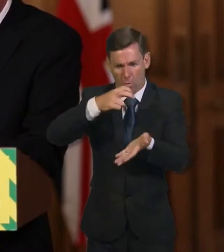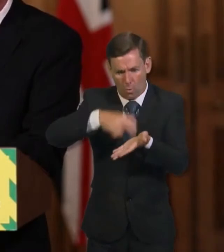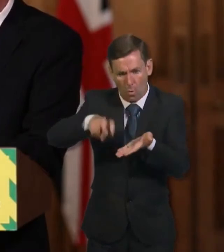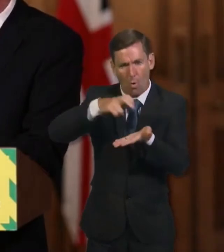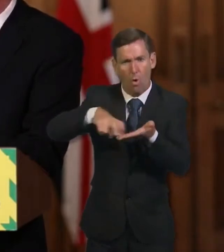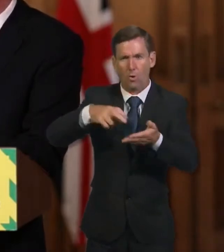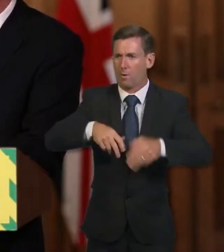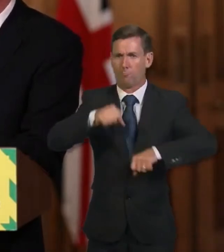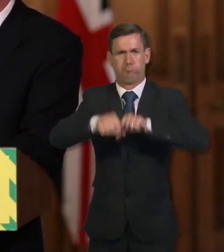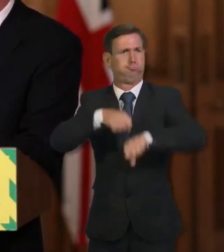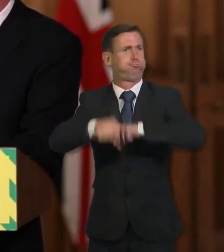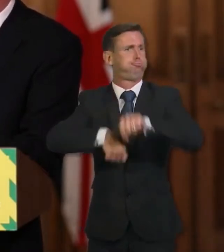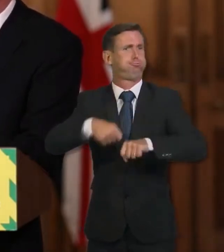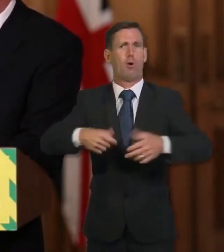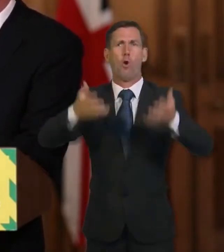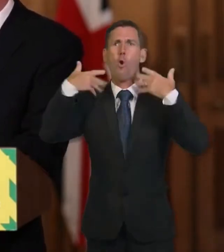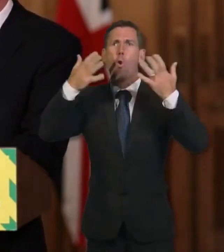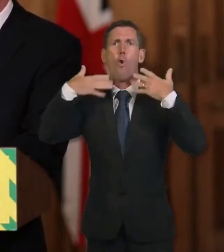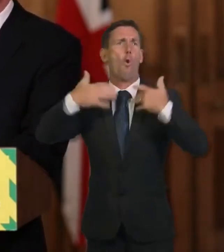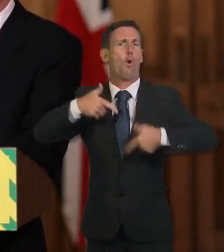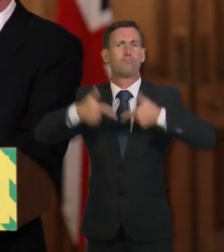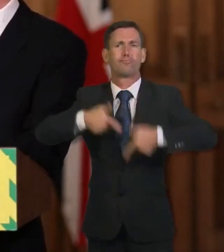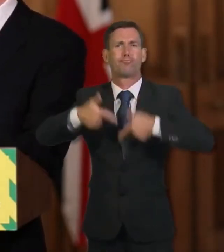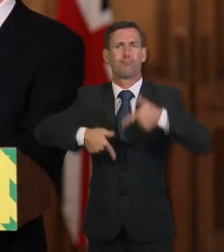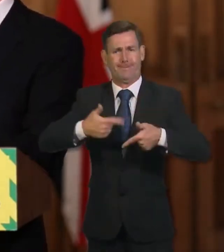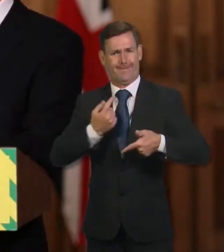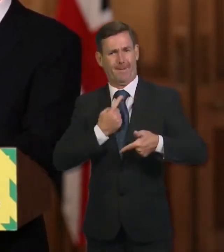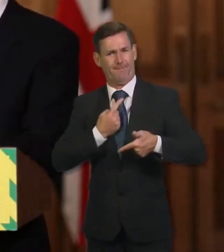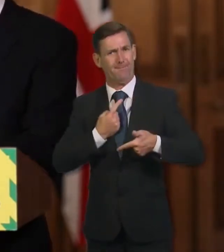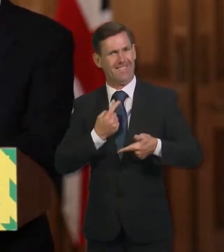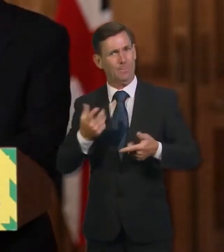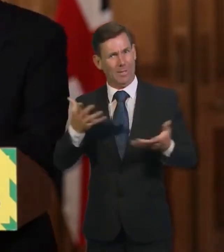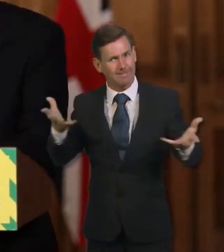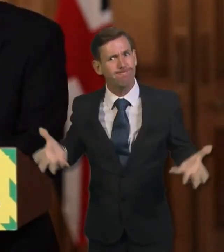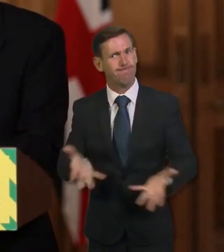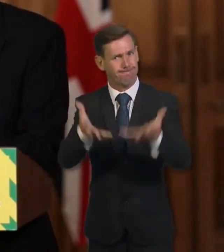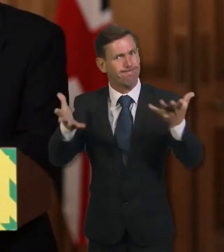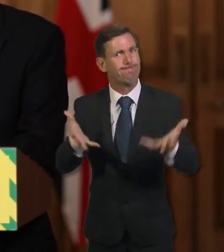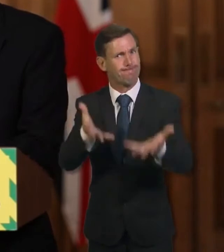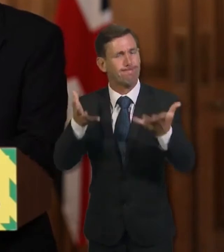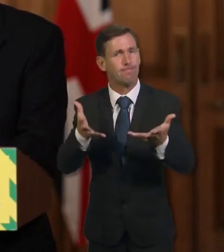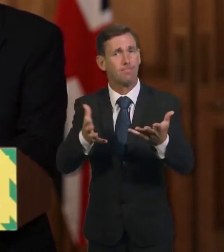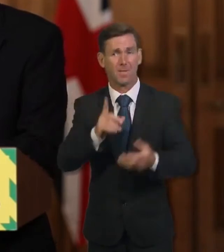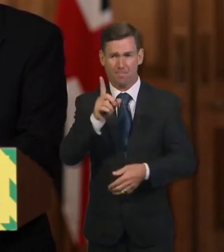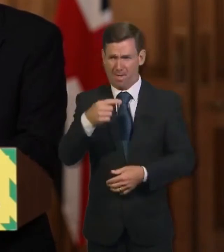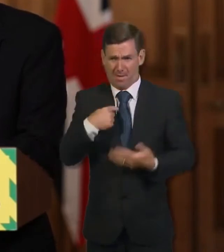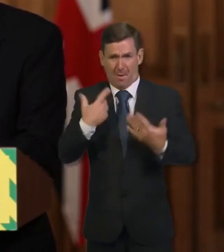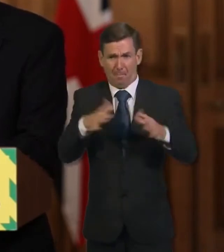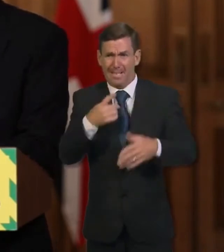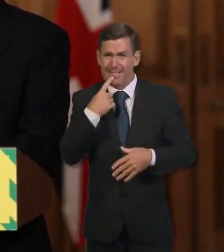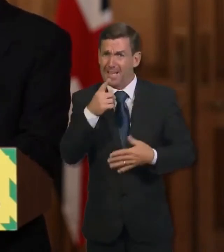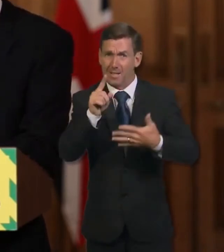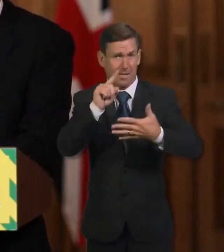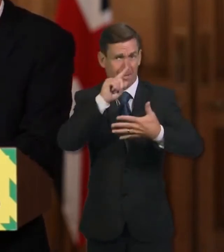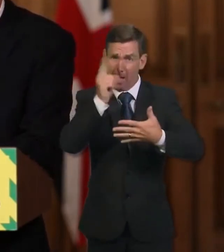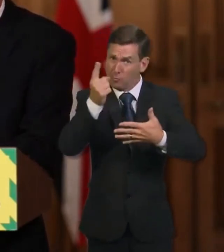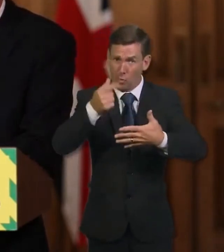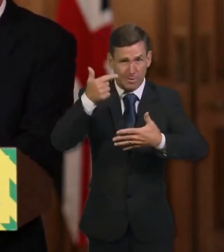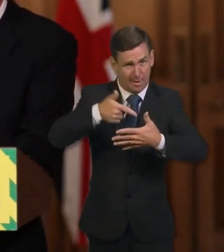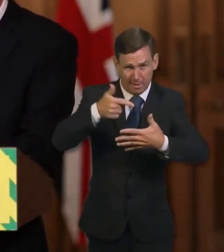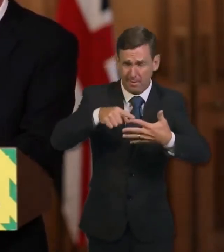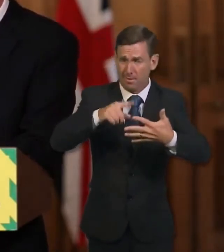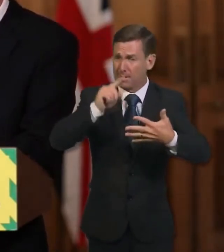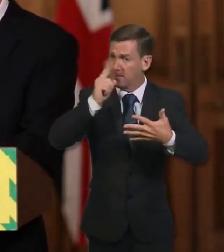do it. But we have said all the way through that if there isn't another alternative, then you should use public transport, wearing